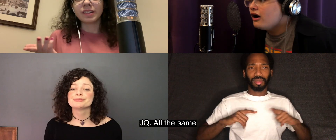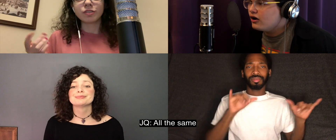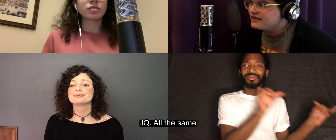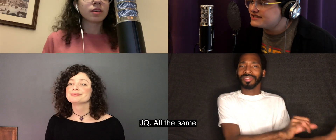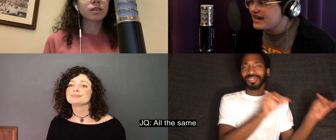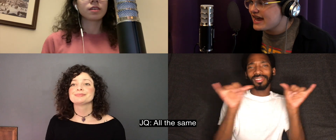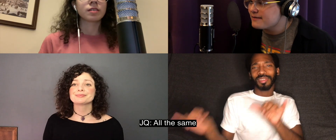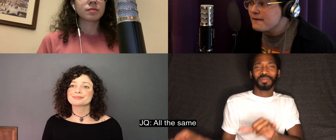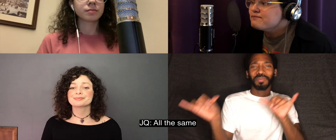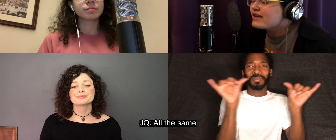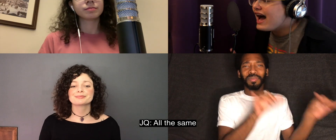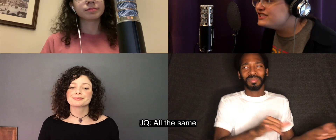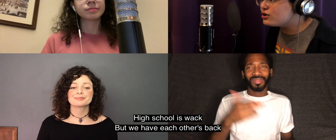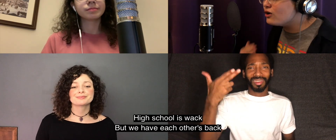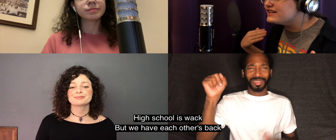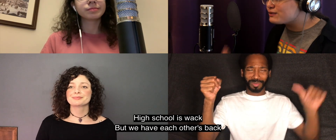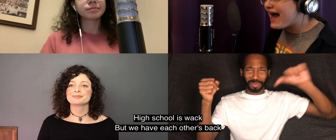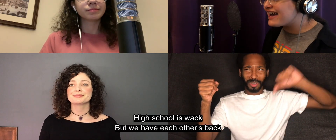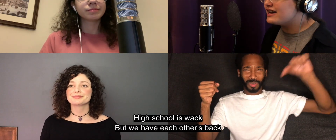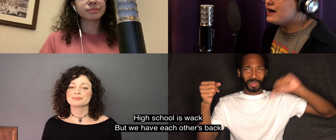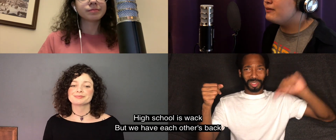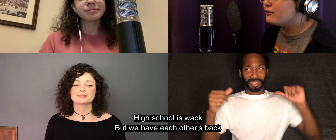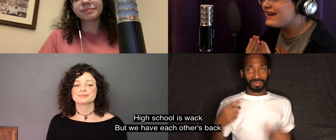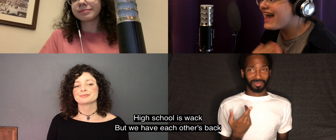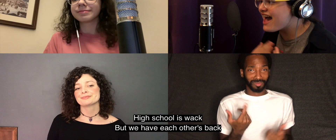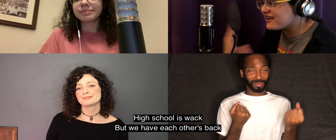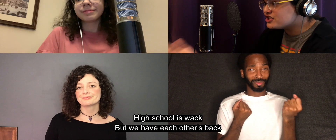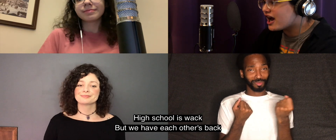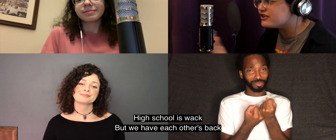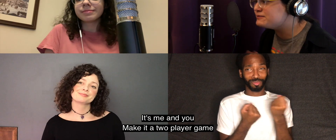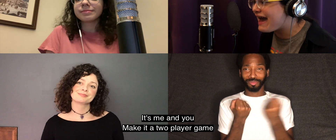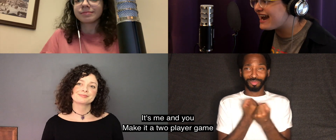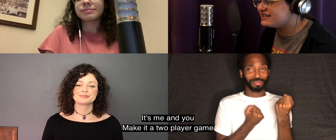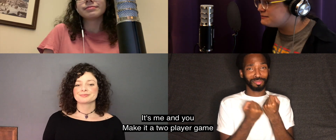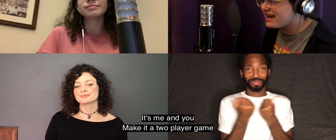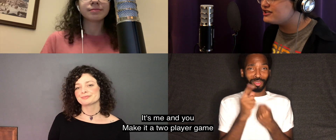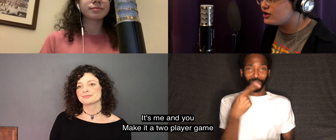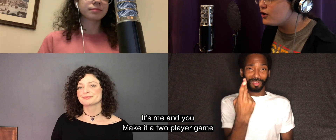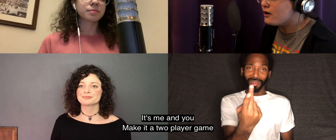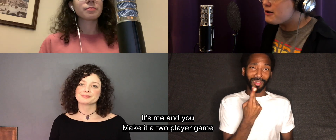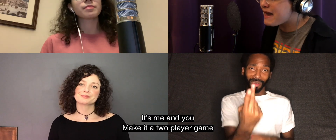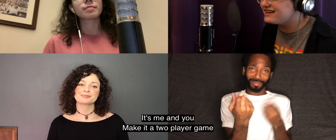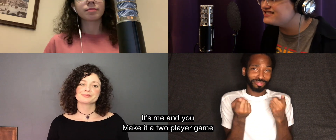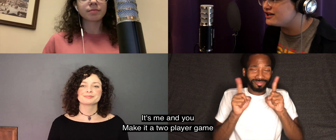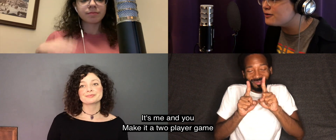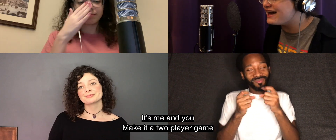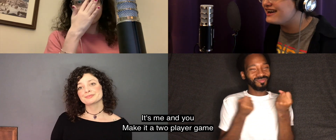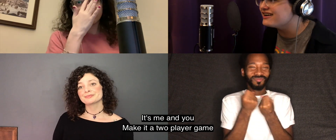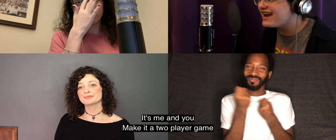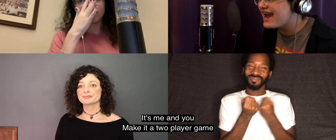in college. all the same. High school is whack, but we have each each other's back. It's me and you, we make